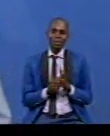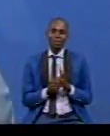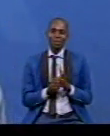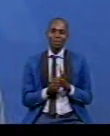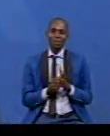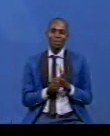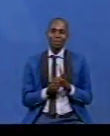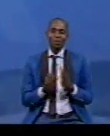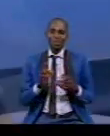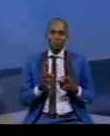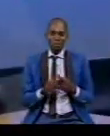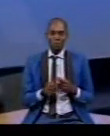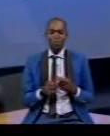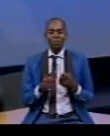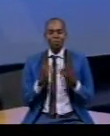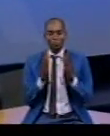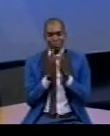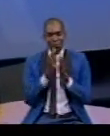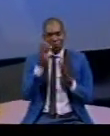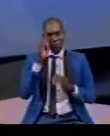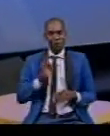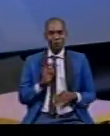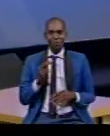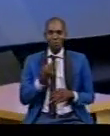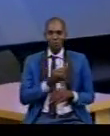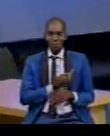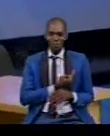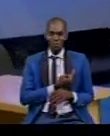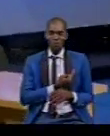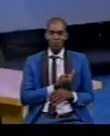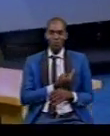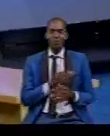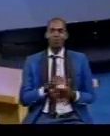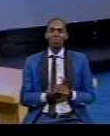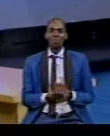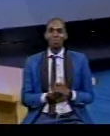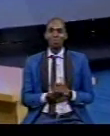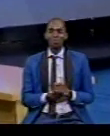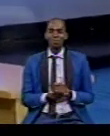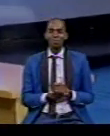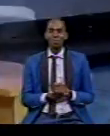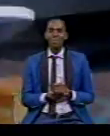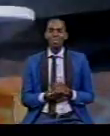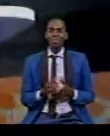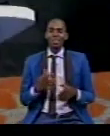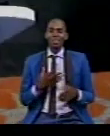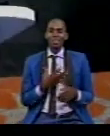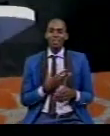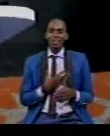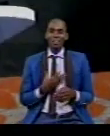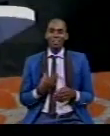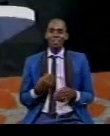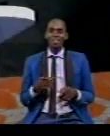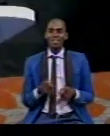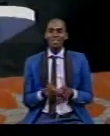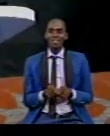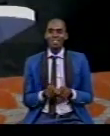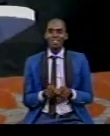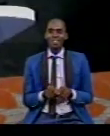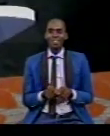Redeemer. The restoration by the revealed Redeemer. You are wondering, is that for